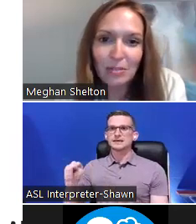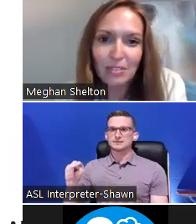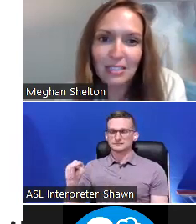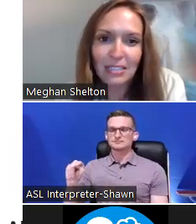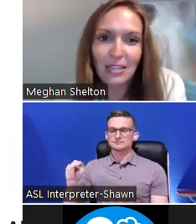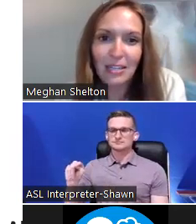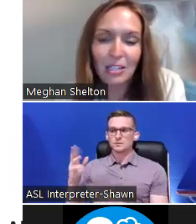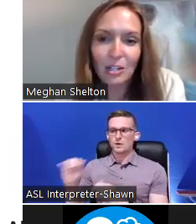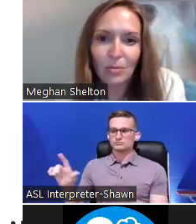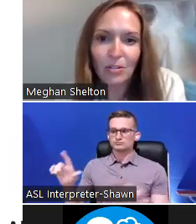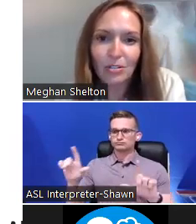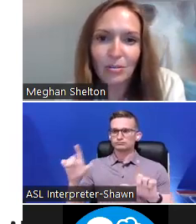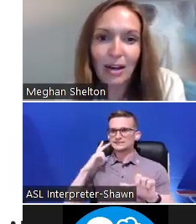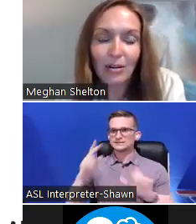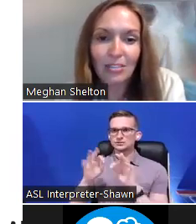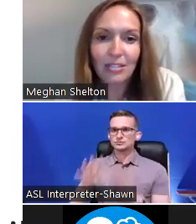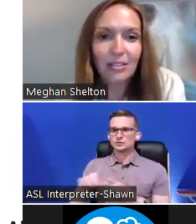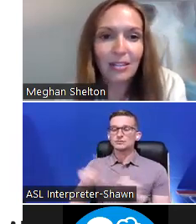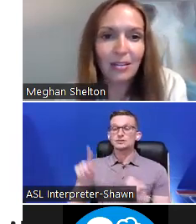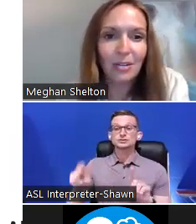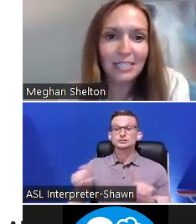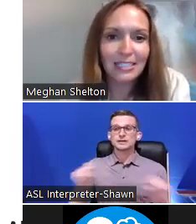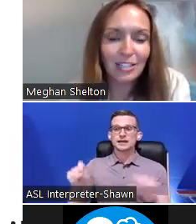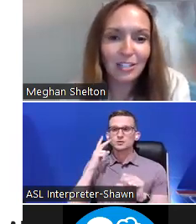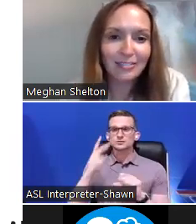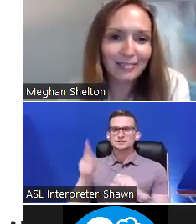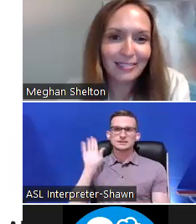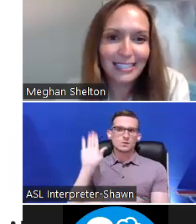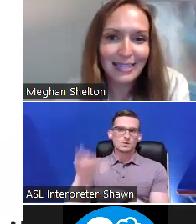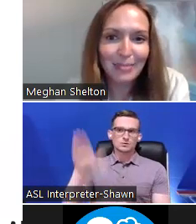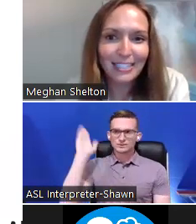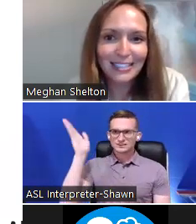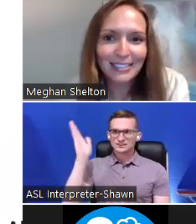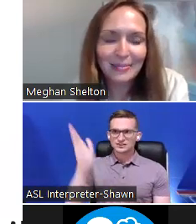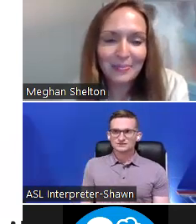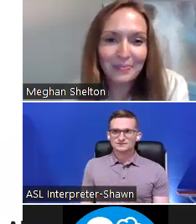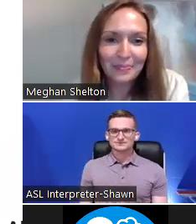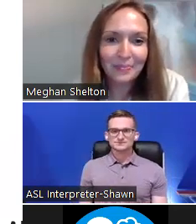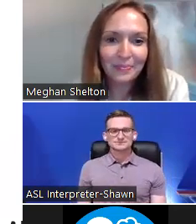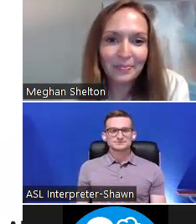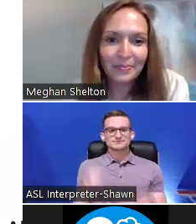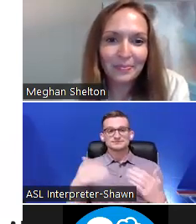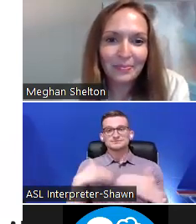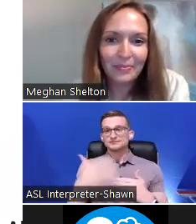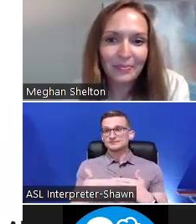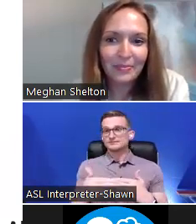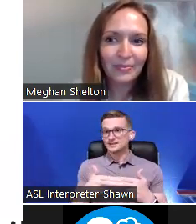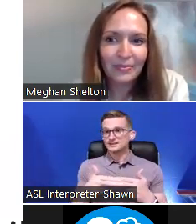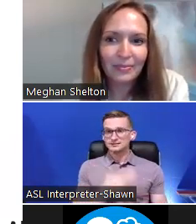be able to see the interpreters throughout the presentation. Next slide, please.